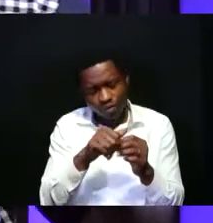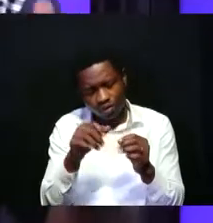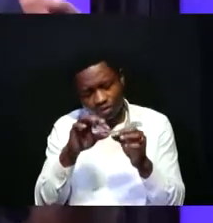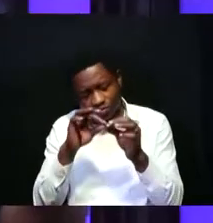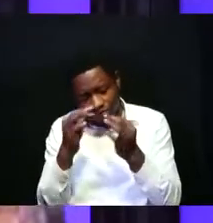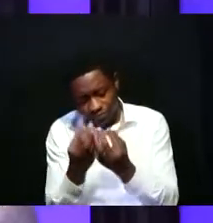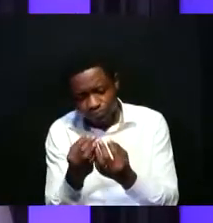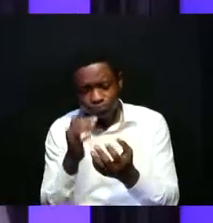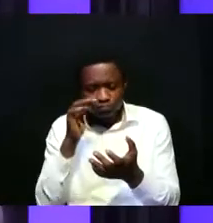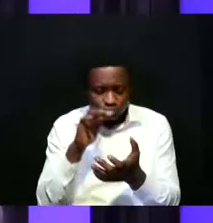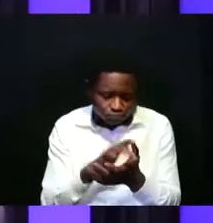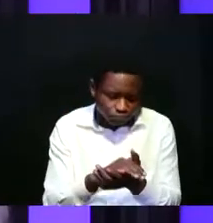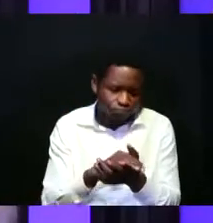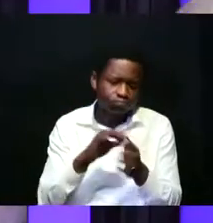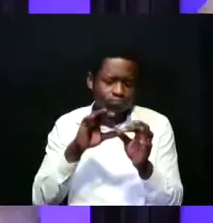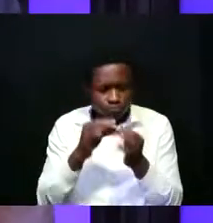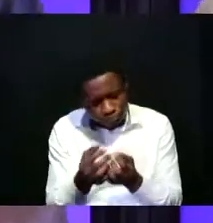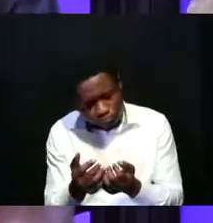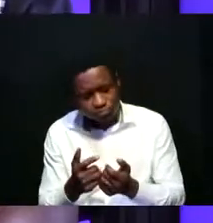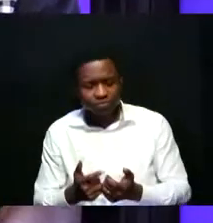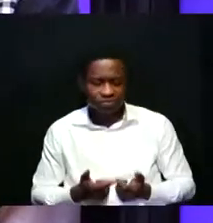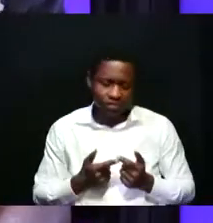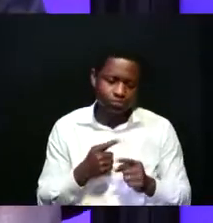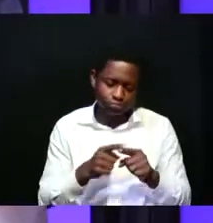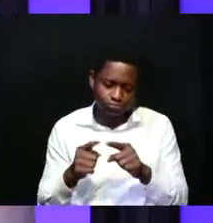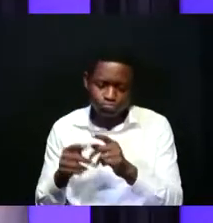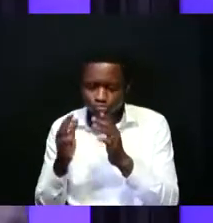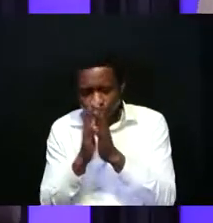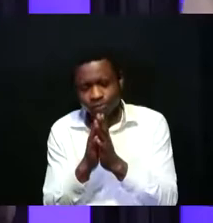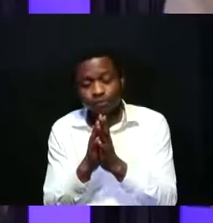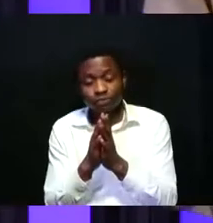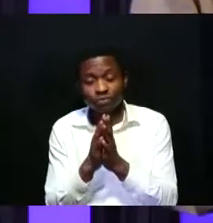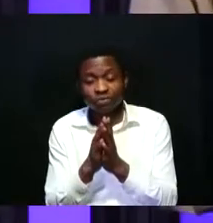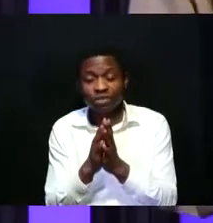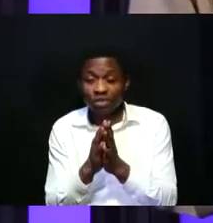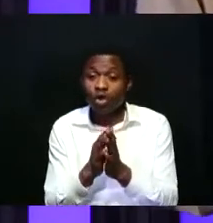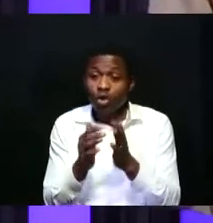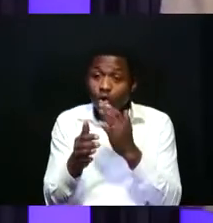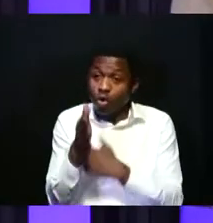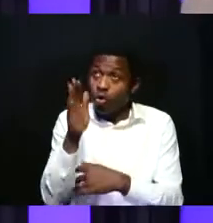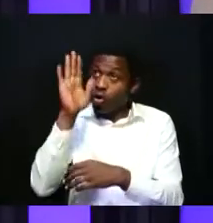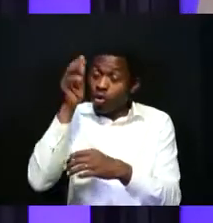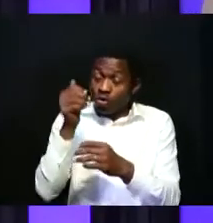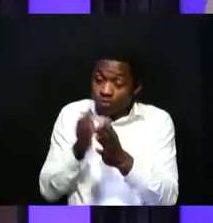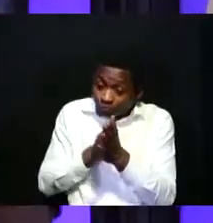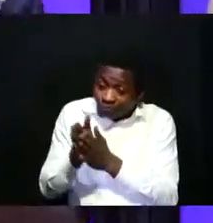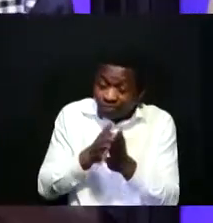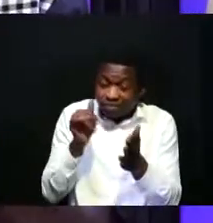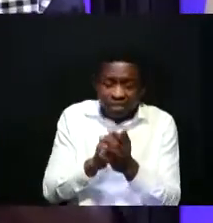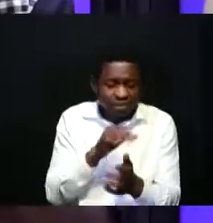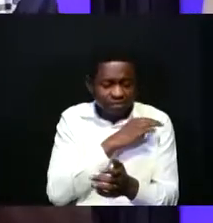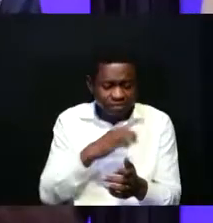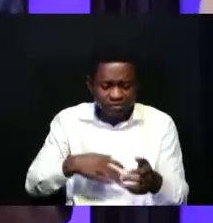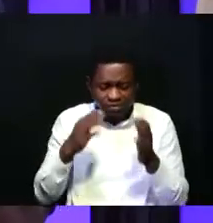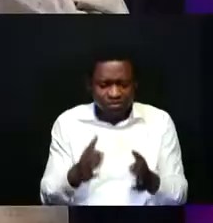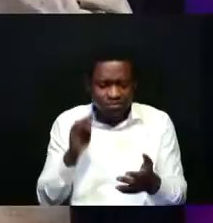families, for marriages and family life. God's greater desire is that Christian marriages and our families